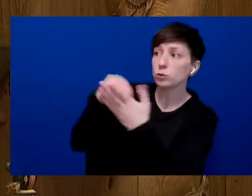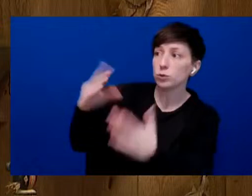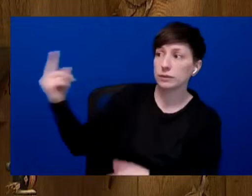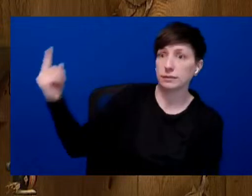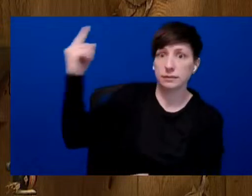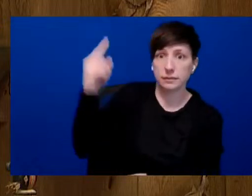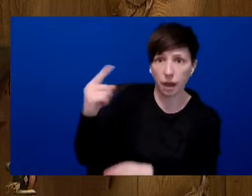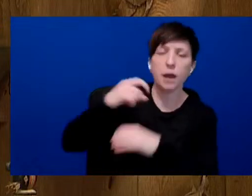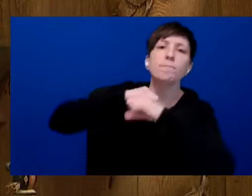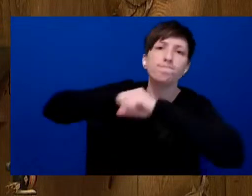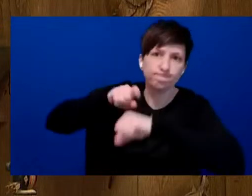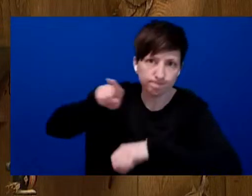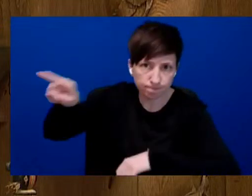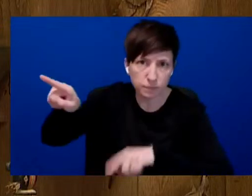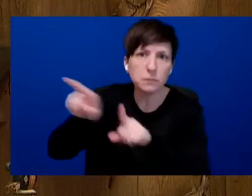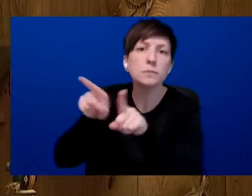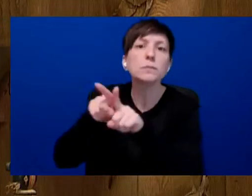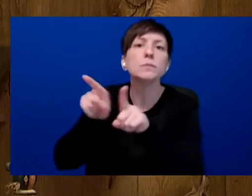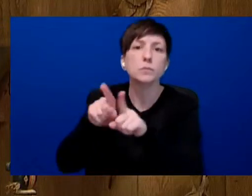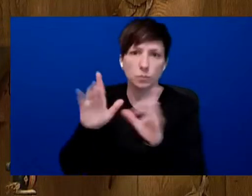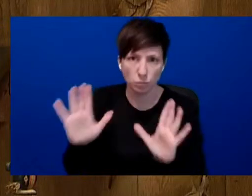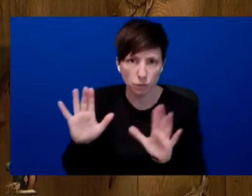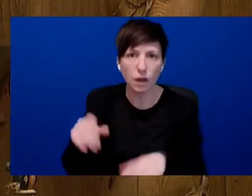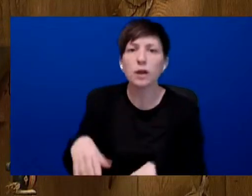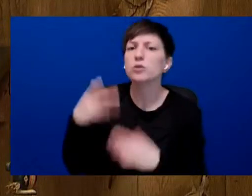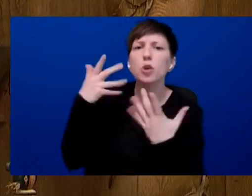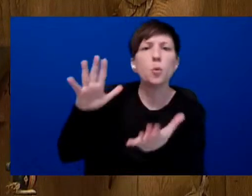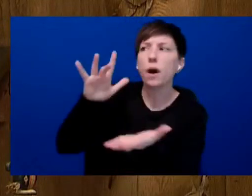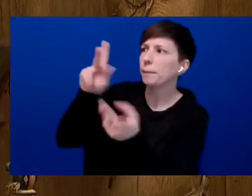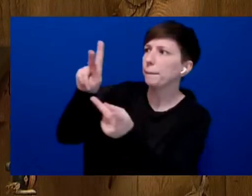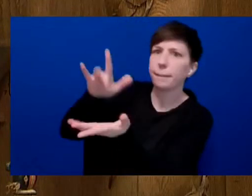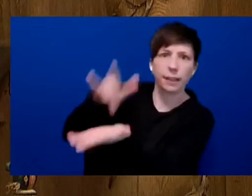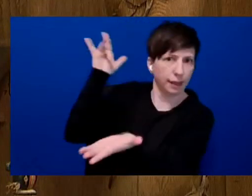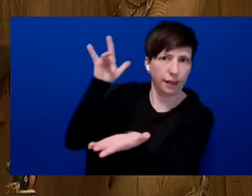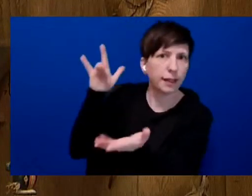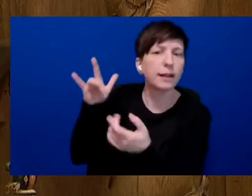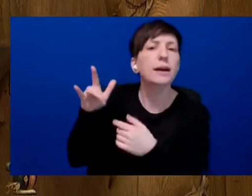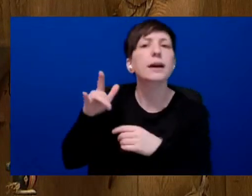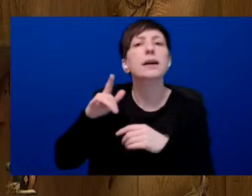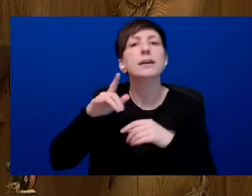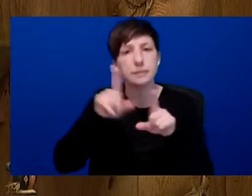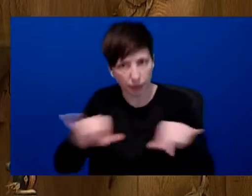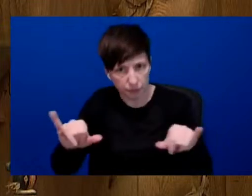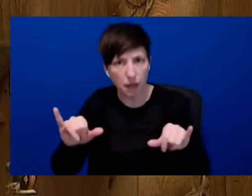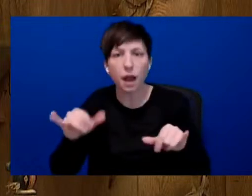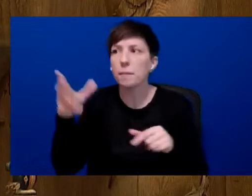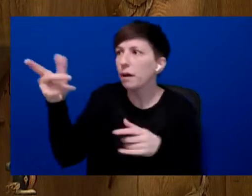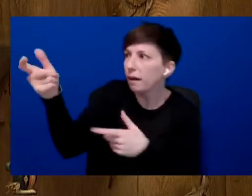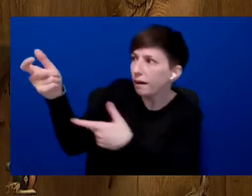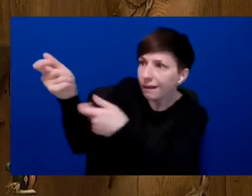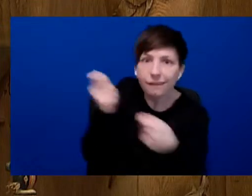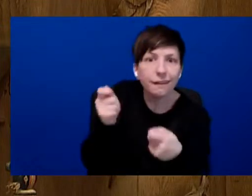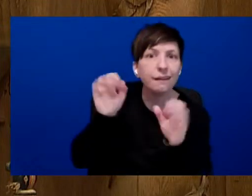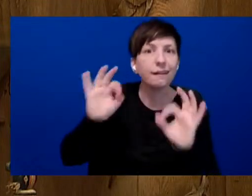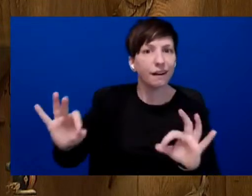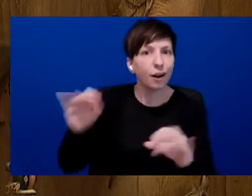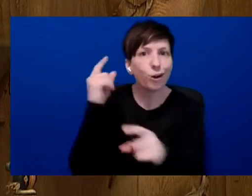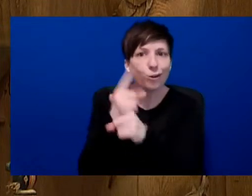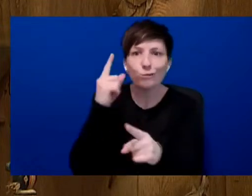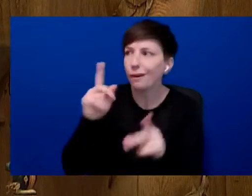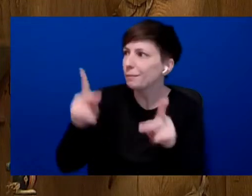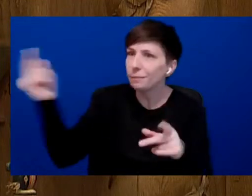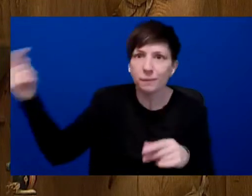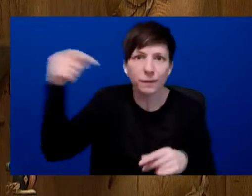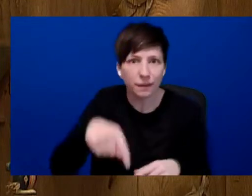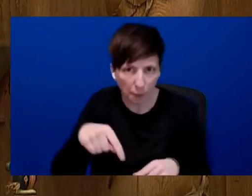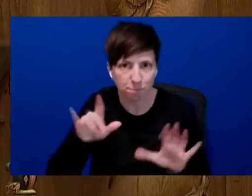will help protect international students against bad actors while making sure BC continues to attract talented students.